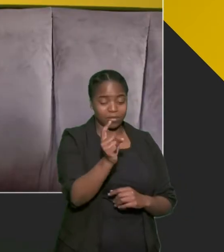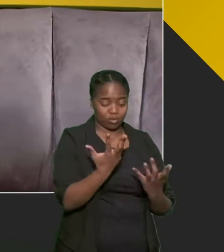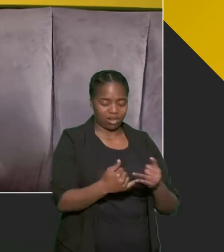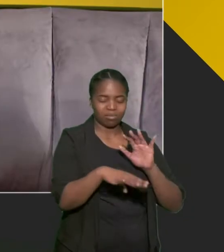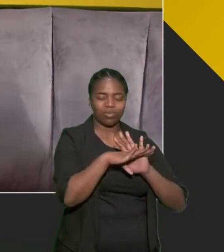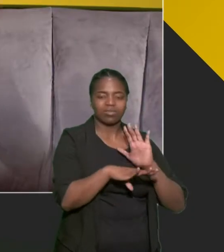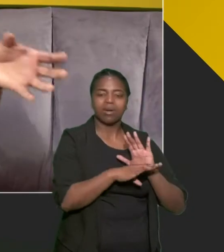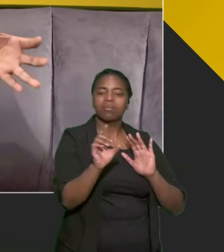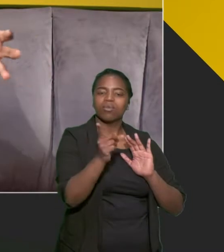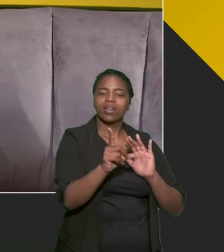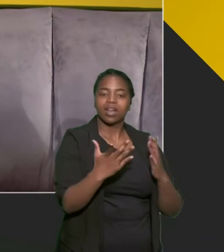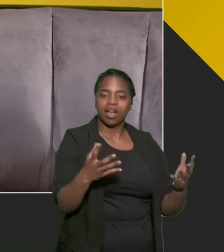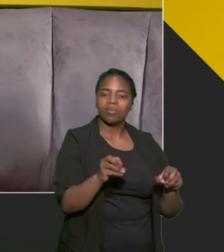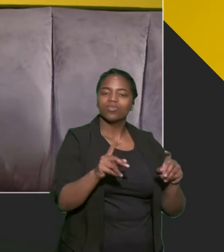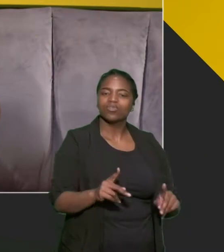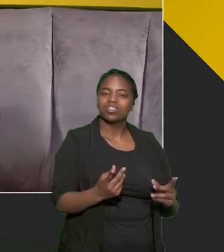0723161329, or